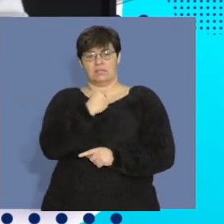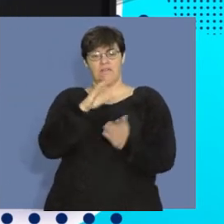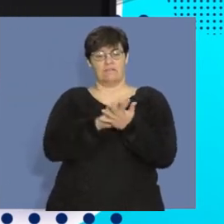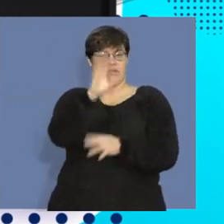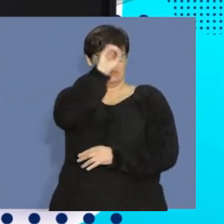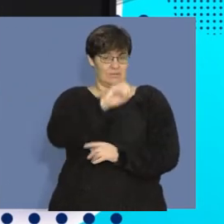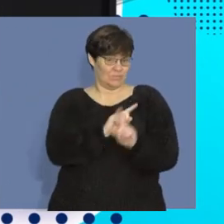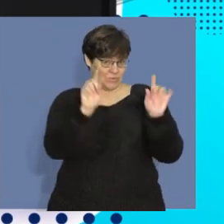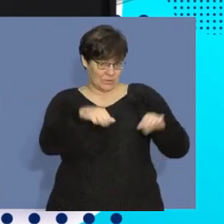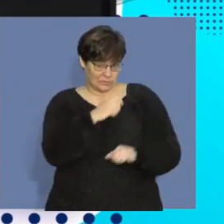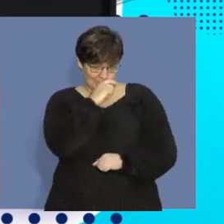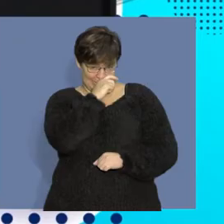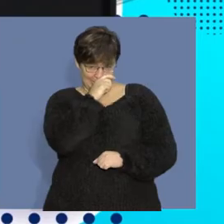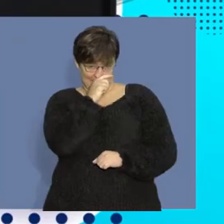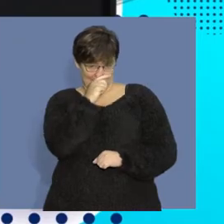items.